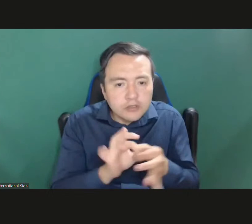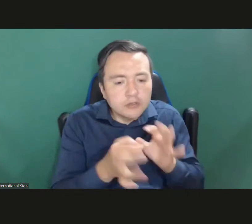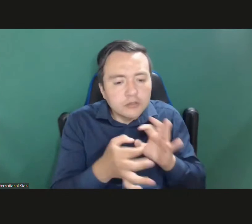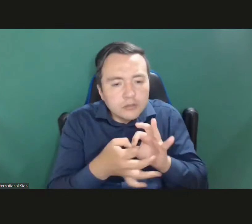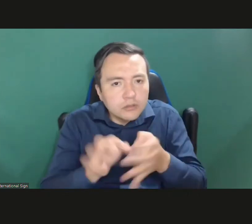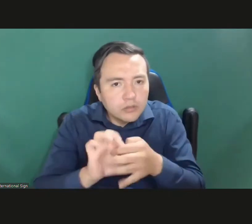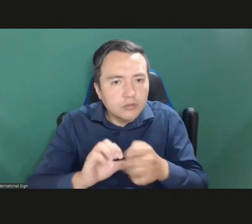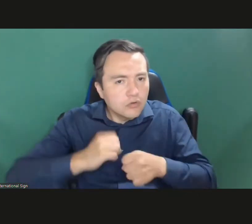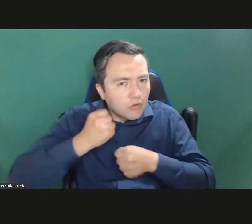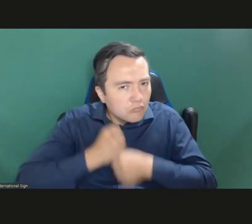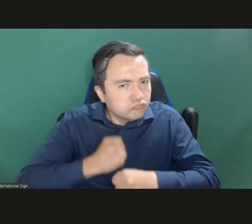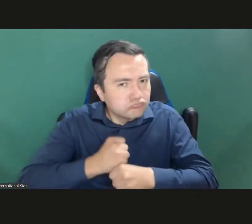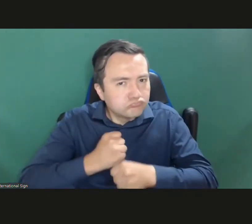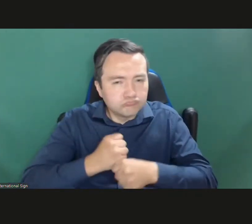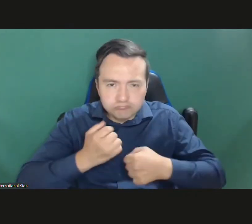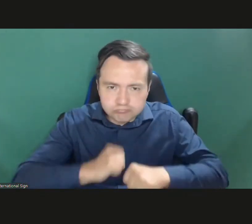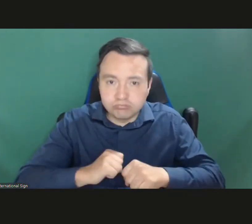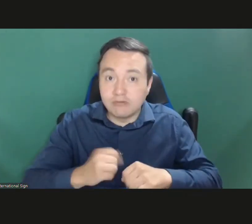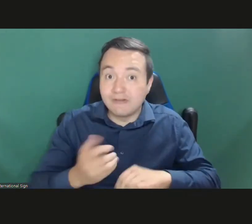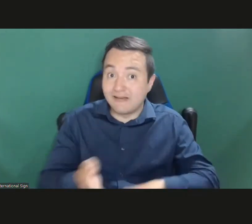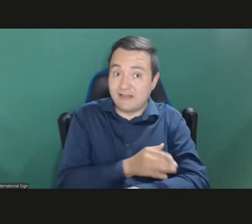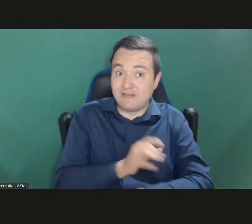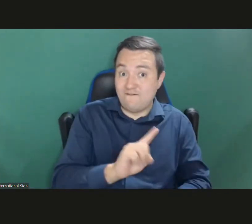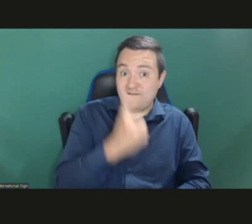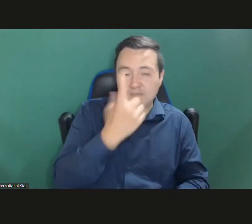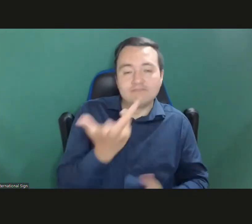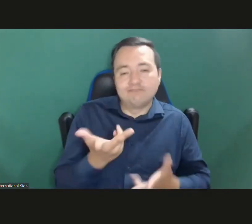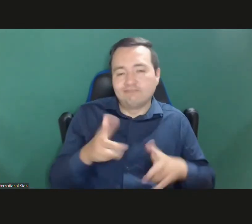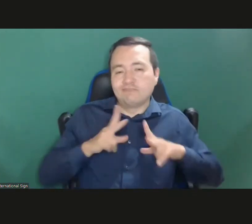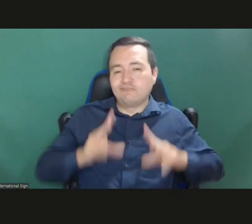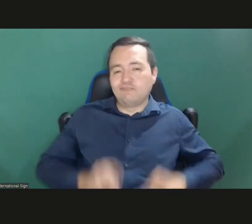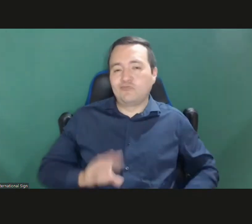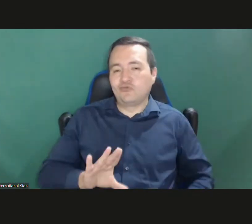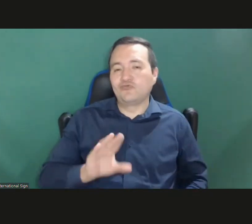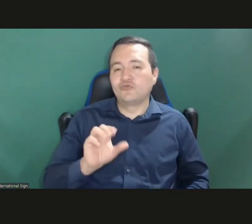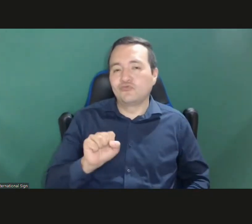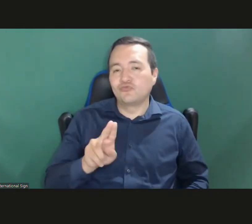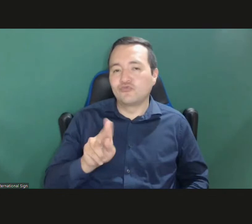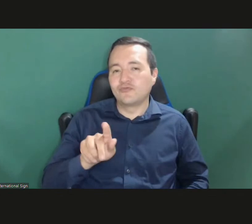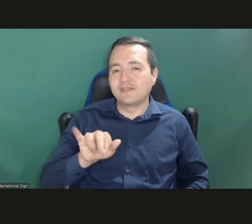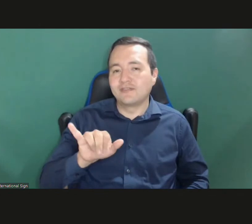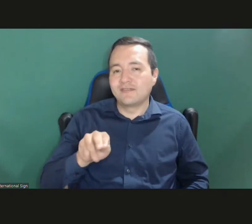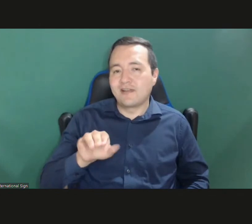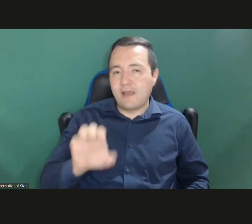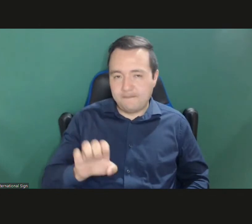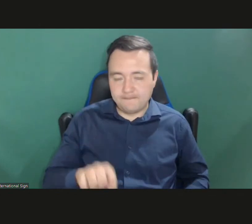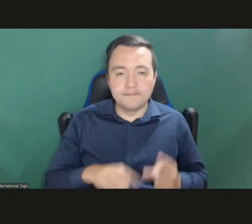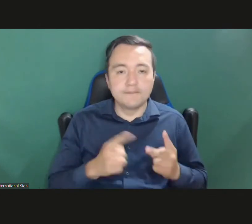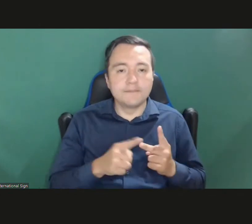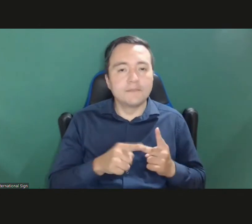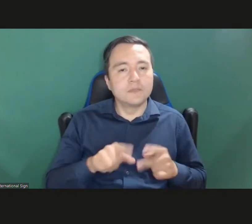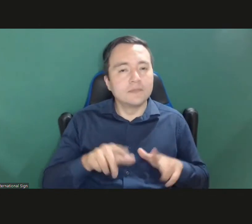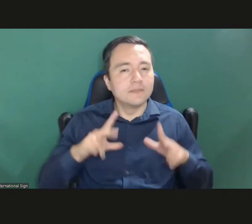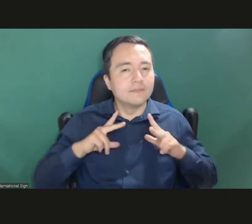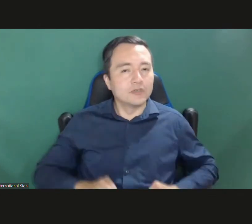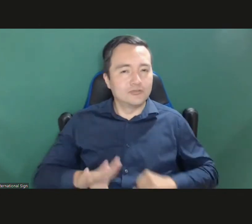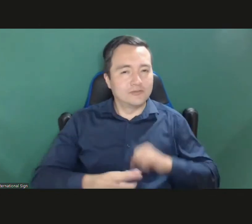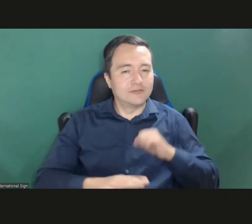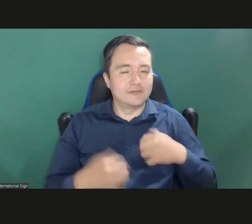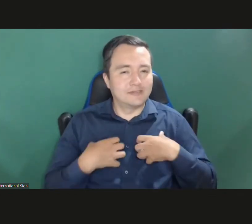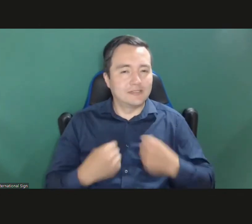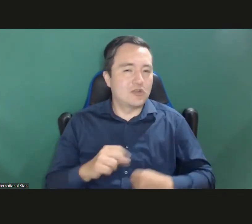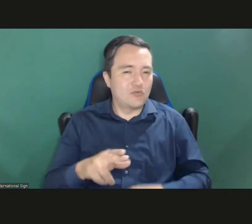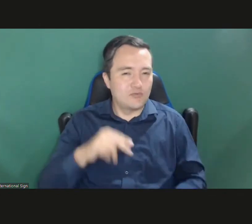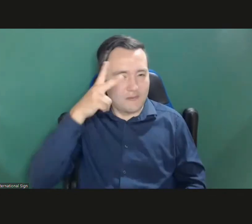of joining efforts, what can be done by joining efforts. We've heard from the Minister of Health of Suriname, the Director of the Ministry of Health